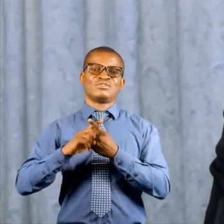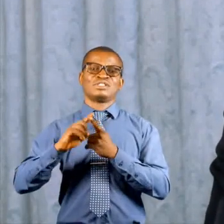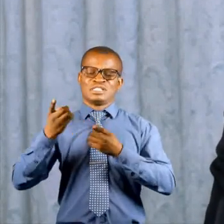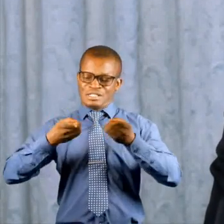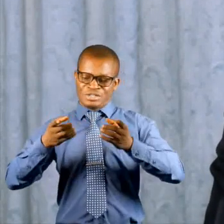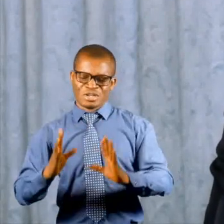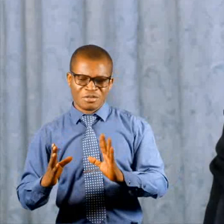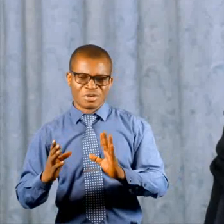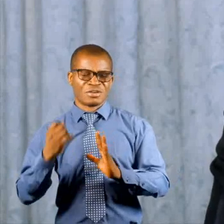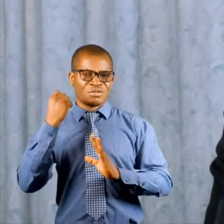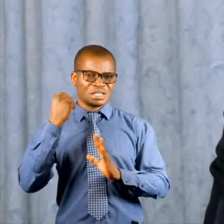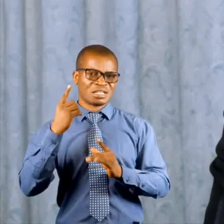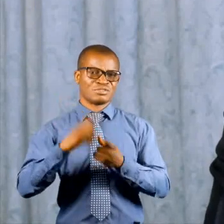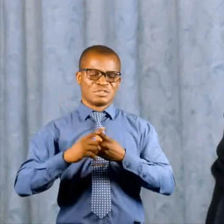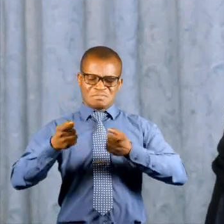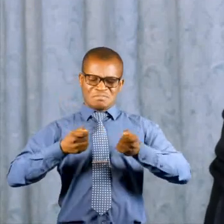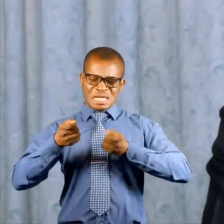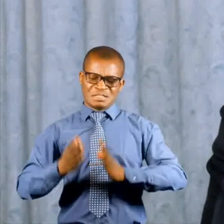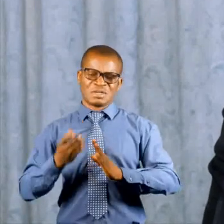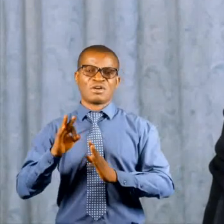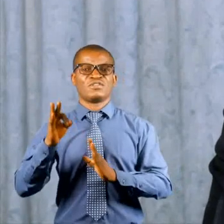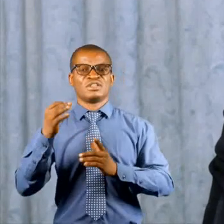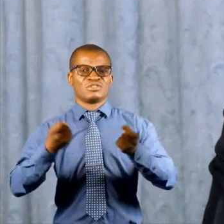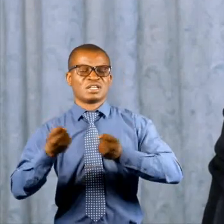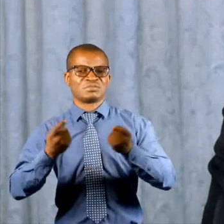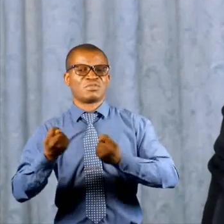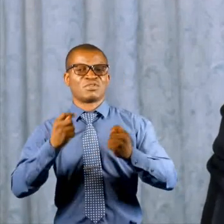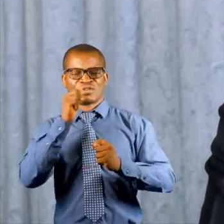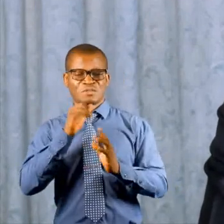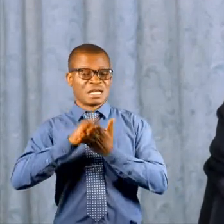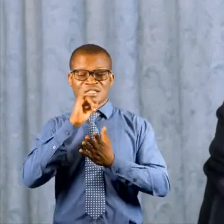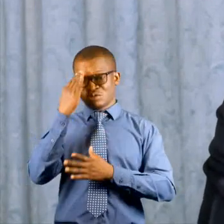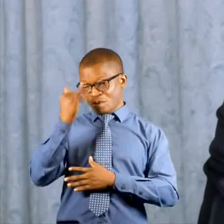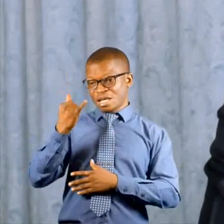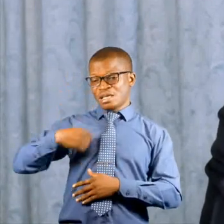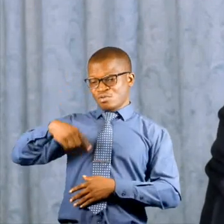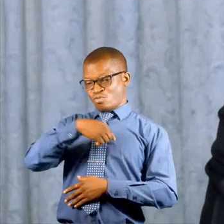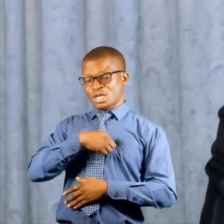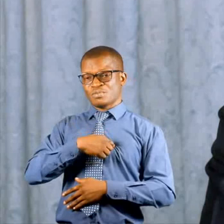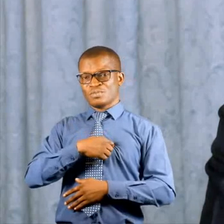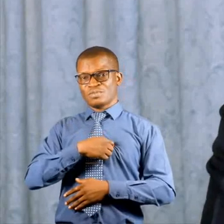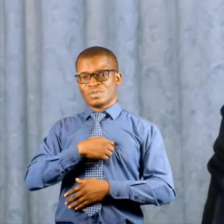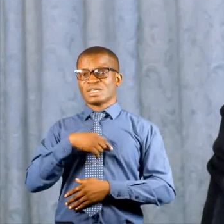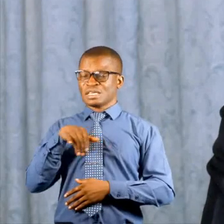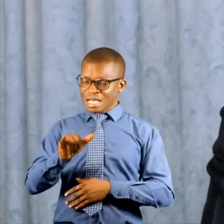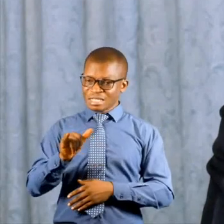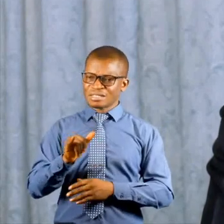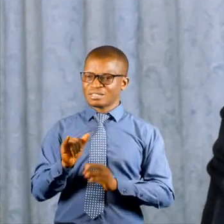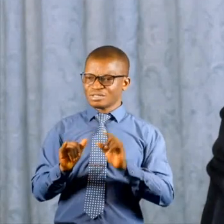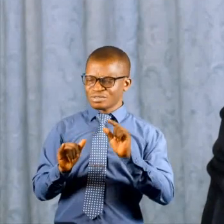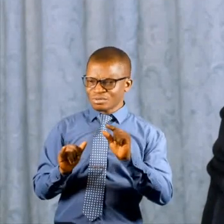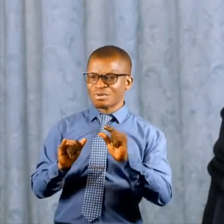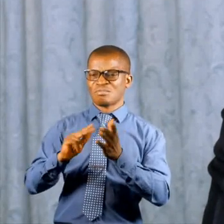of the drivers, consciousness of the management of these companies. And that is why for us, we see it,